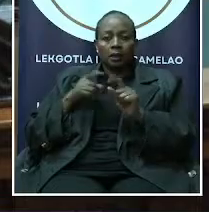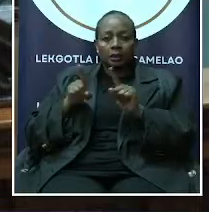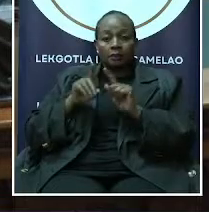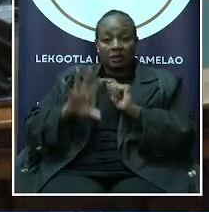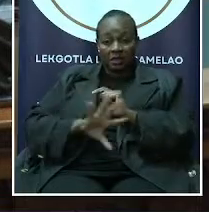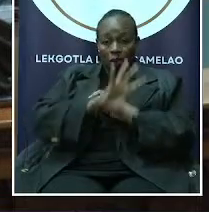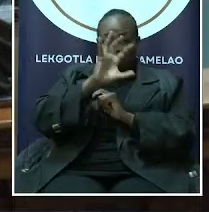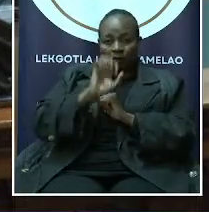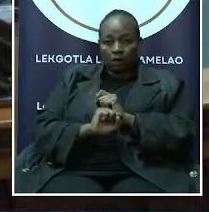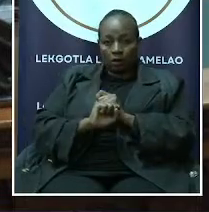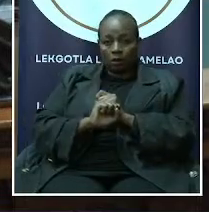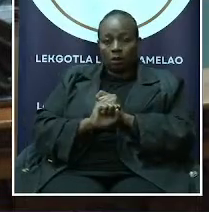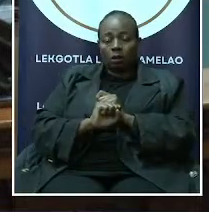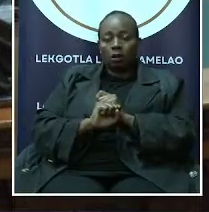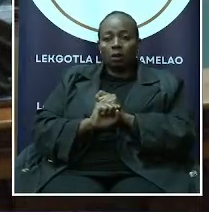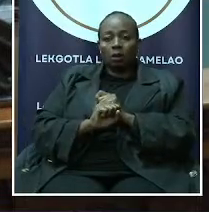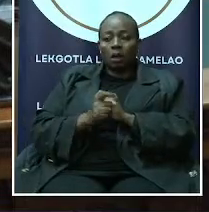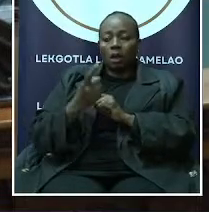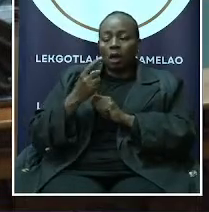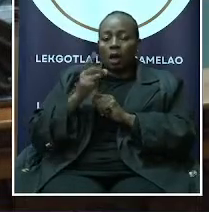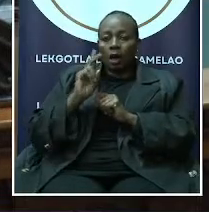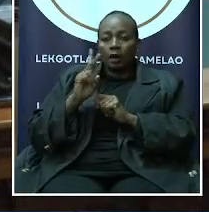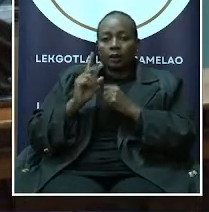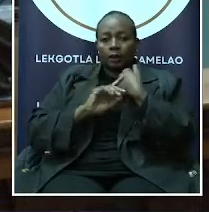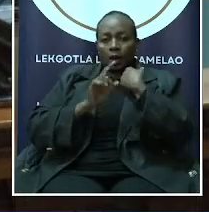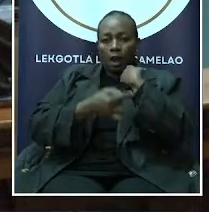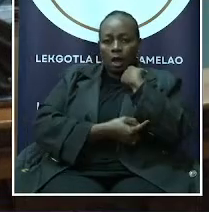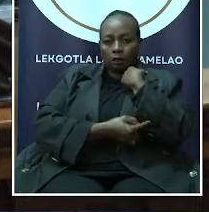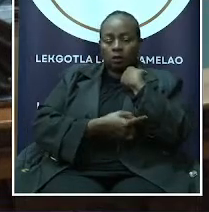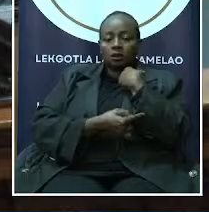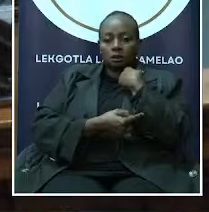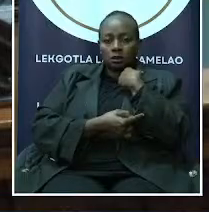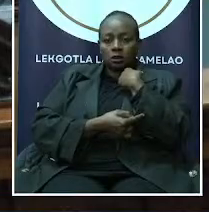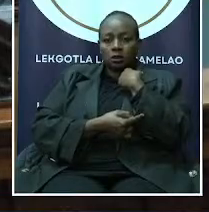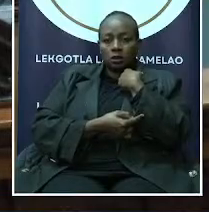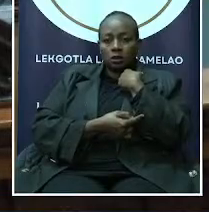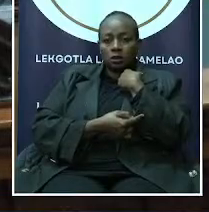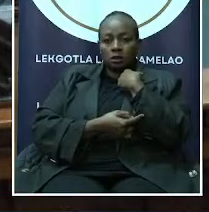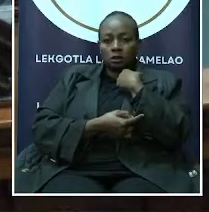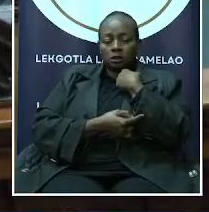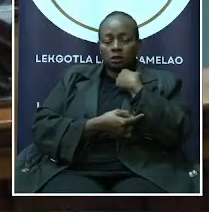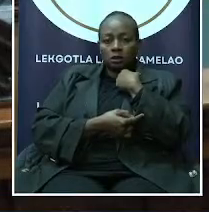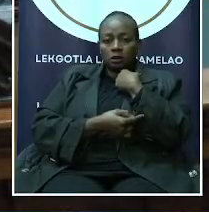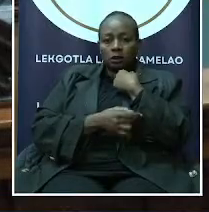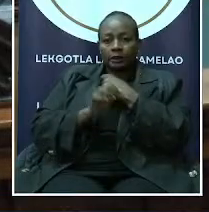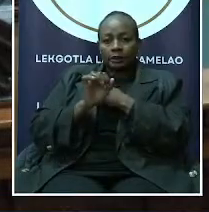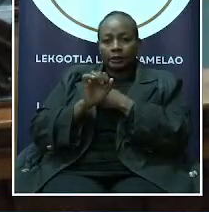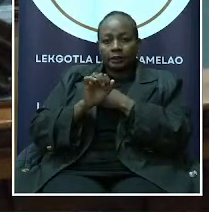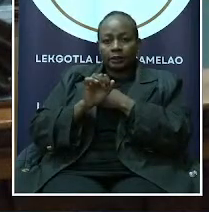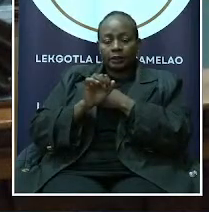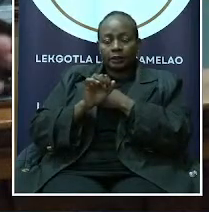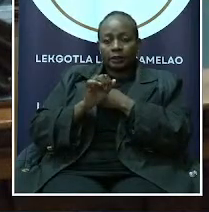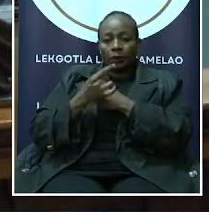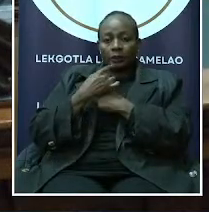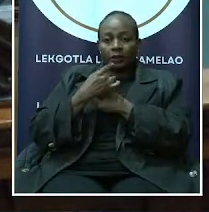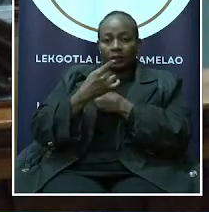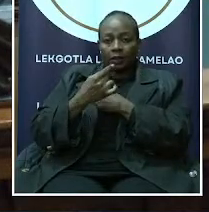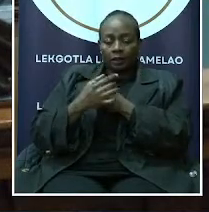goes. Lastly, also to say that, of course, speaking of the